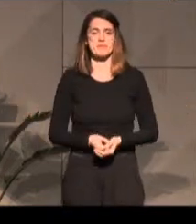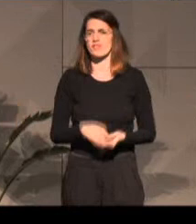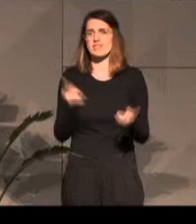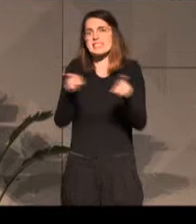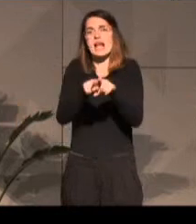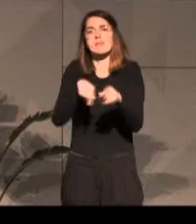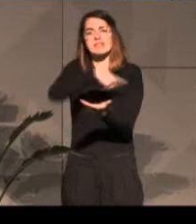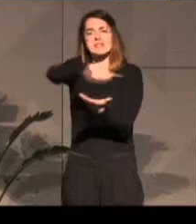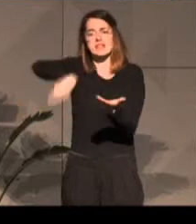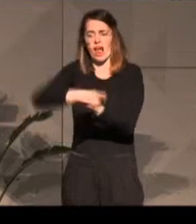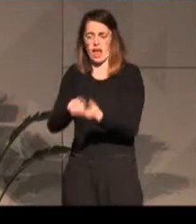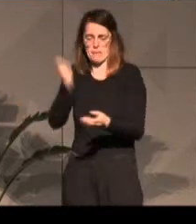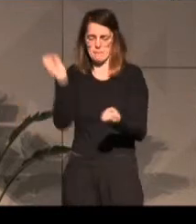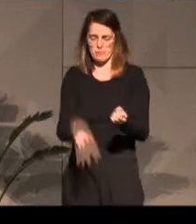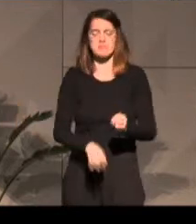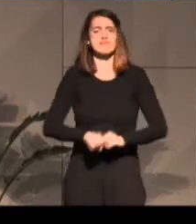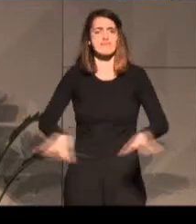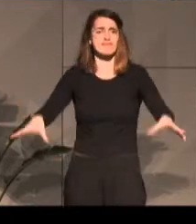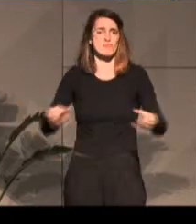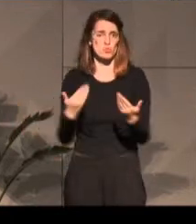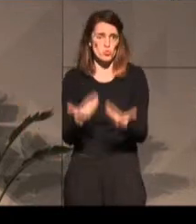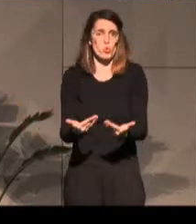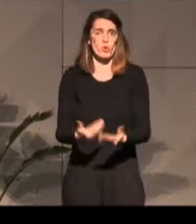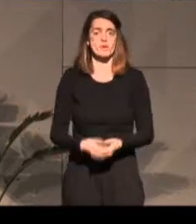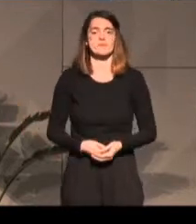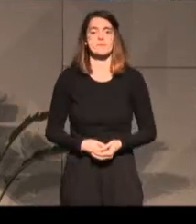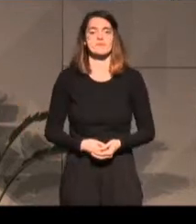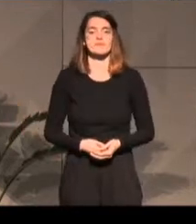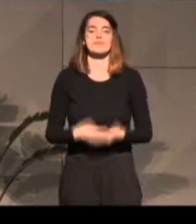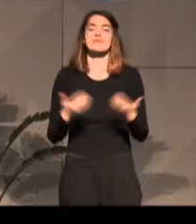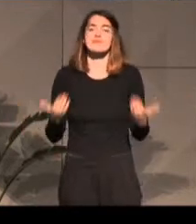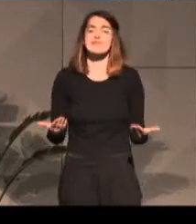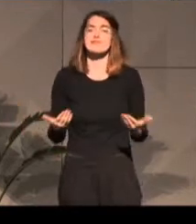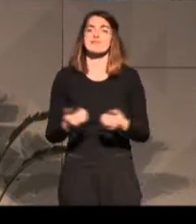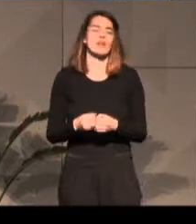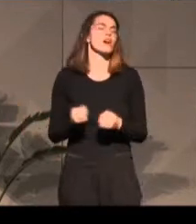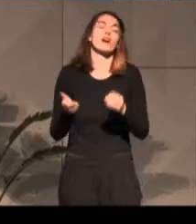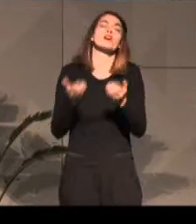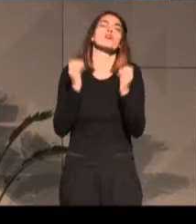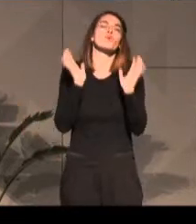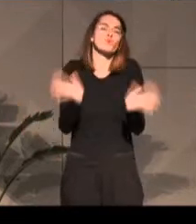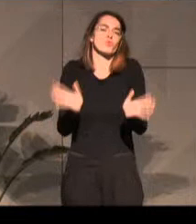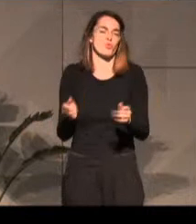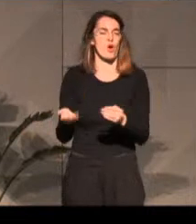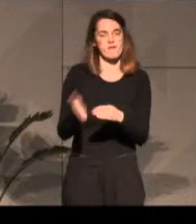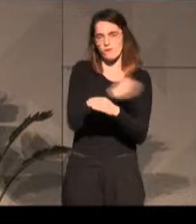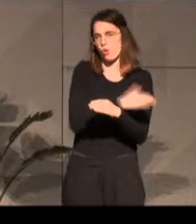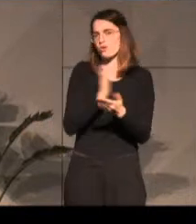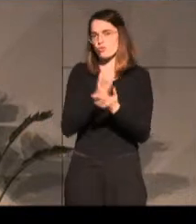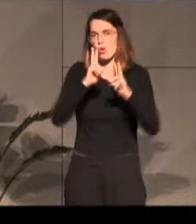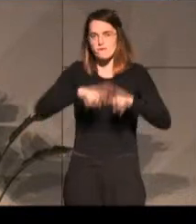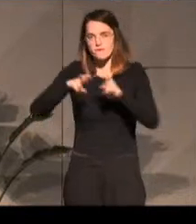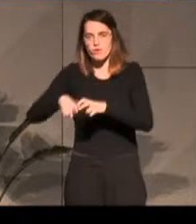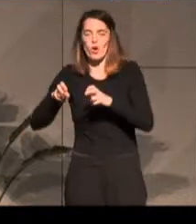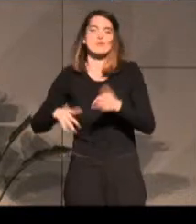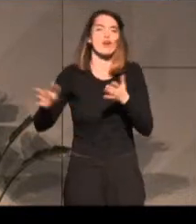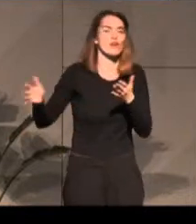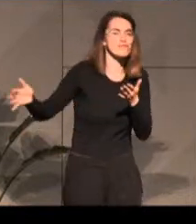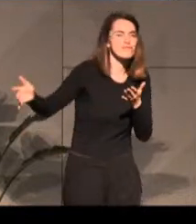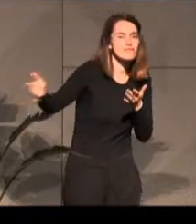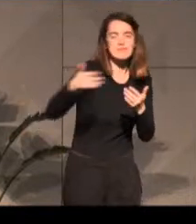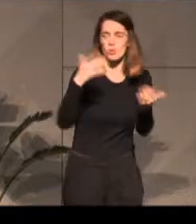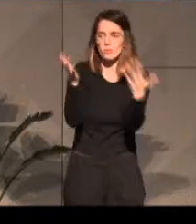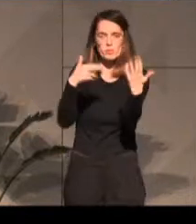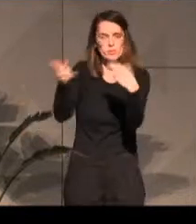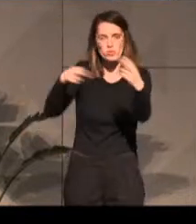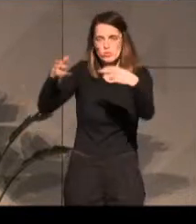It breaks like porcelain when it falls to the ground. But we had collected everything. Nobody was left